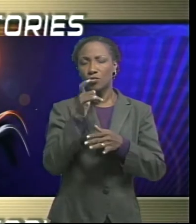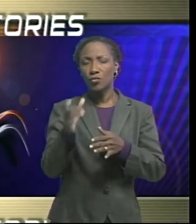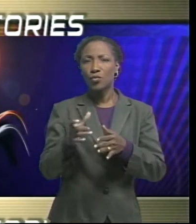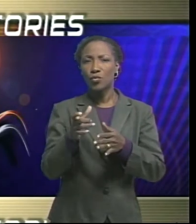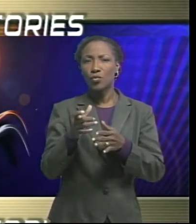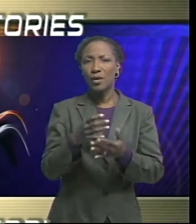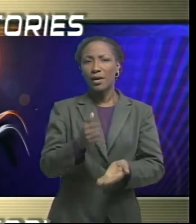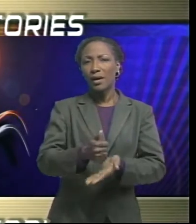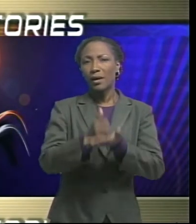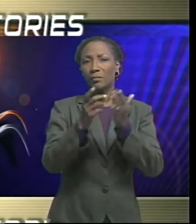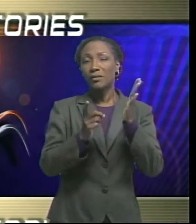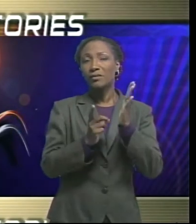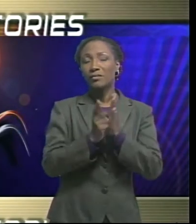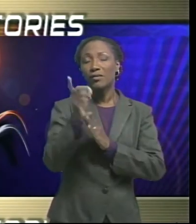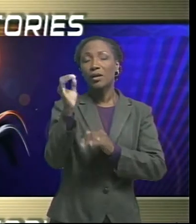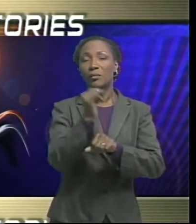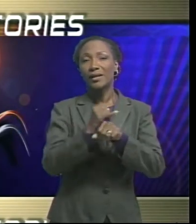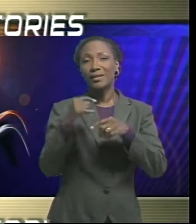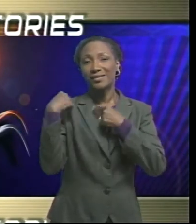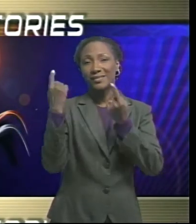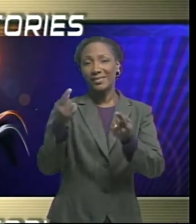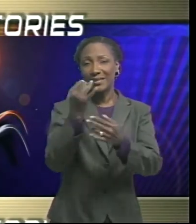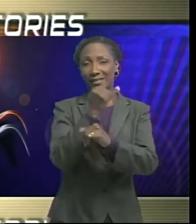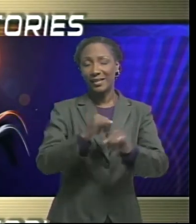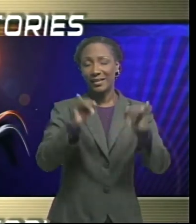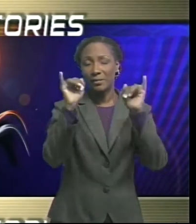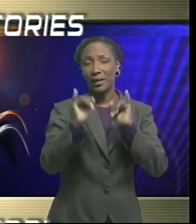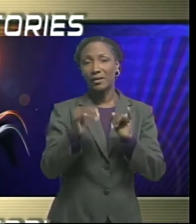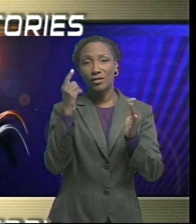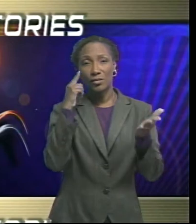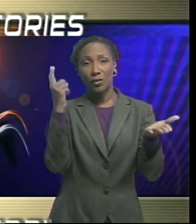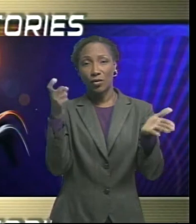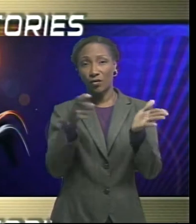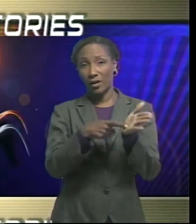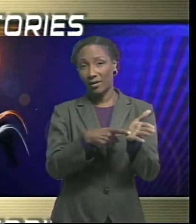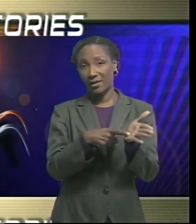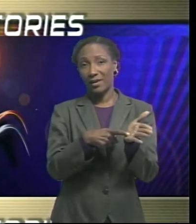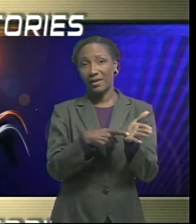the island's development since independence to be recognized.